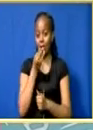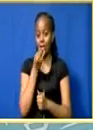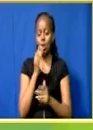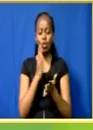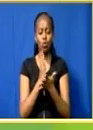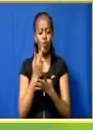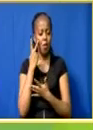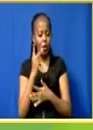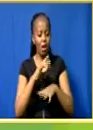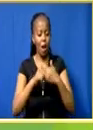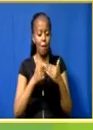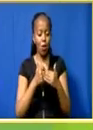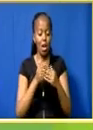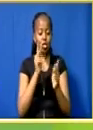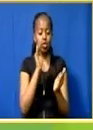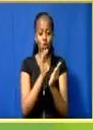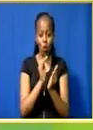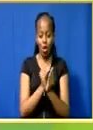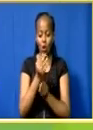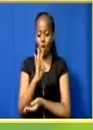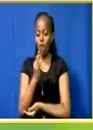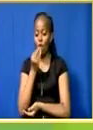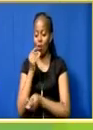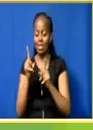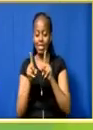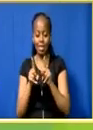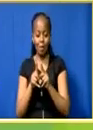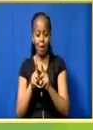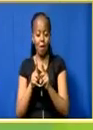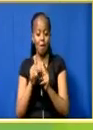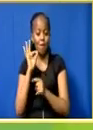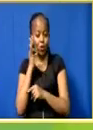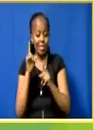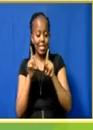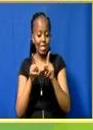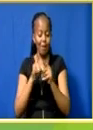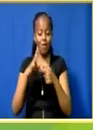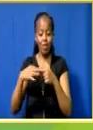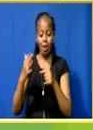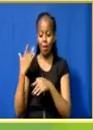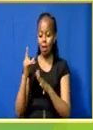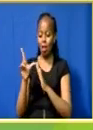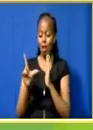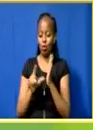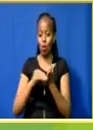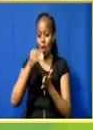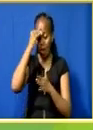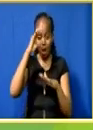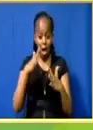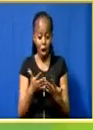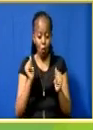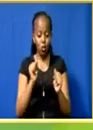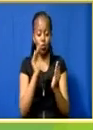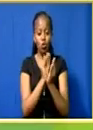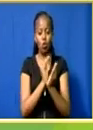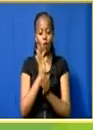be looking at preservation of fruits and vegetables. In our last lesson, we looked at preservation of fruits.